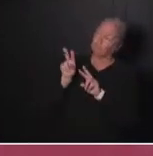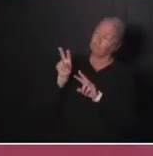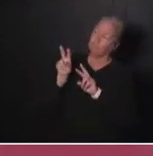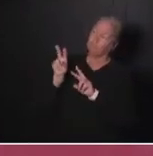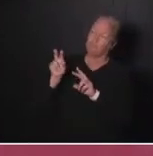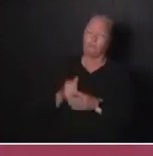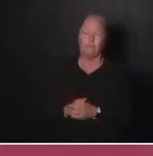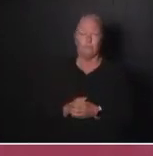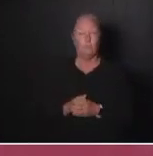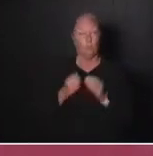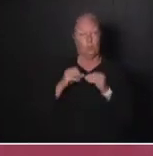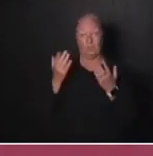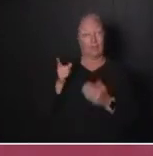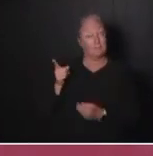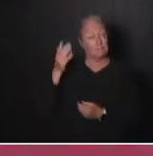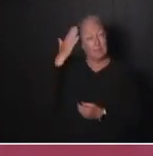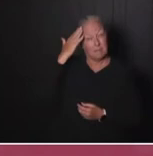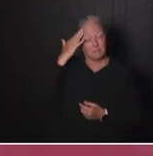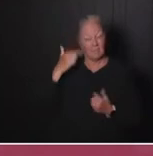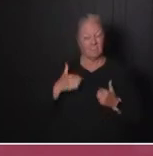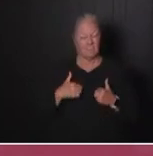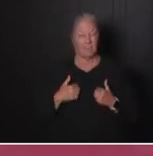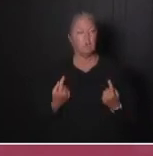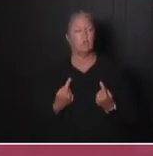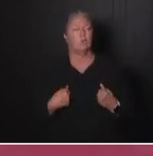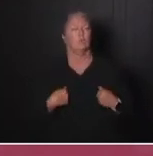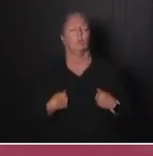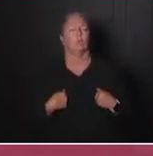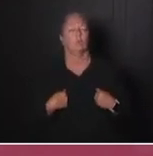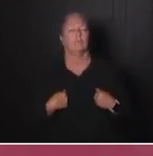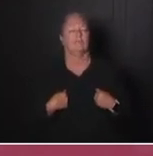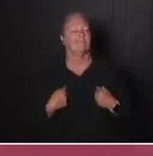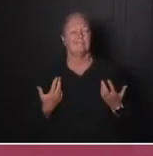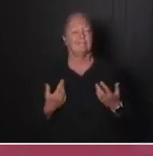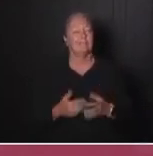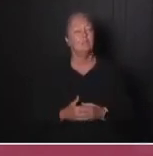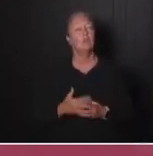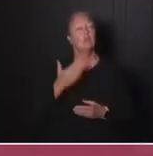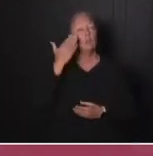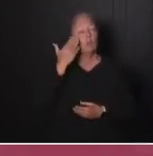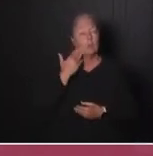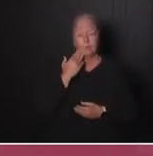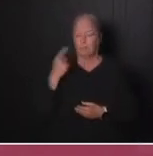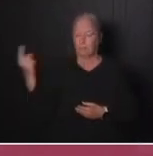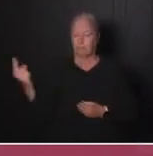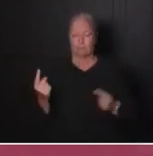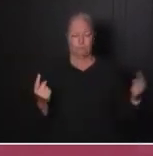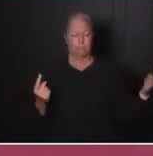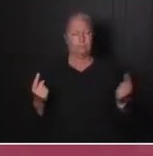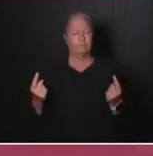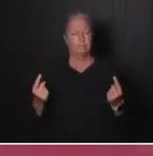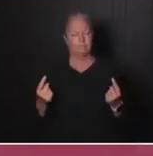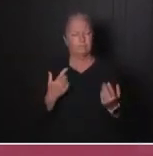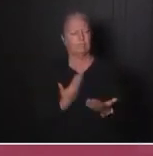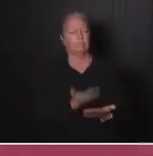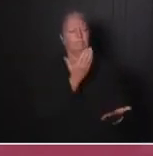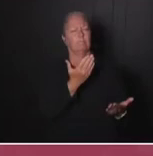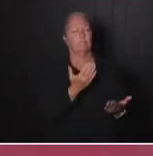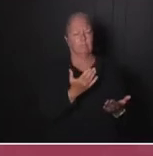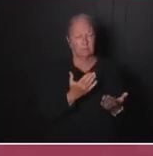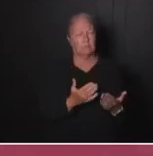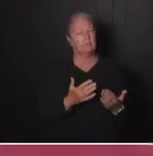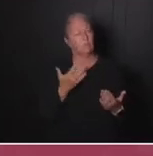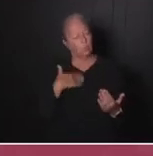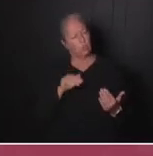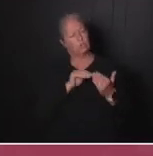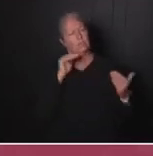Without her, I'd be nothing. Like the women stepping forward to seek justice, she was a